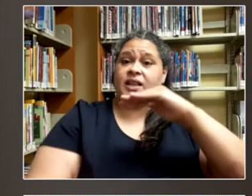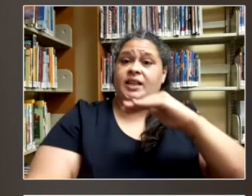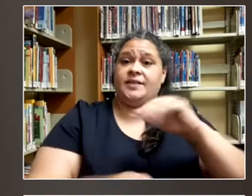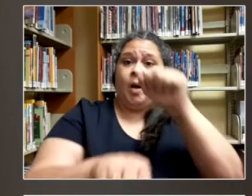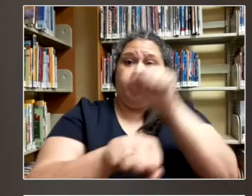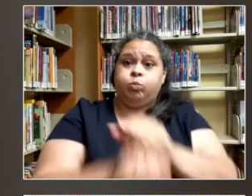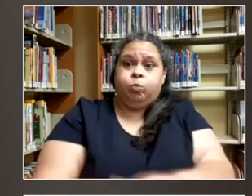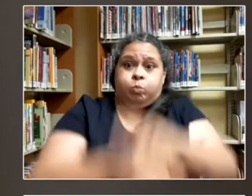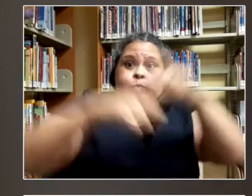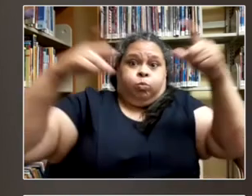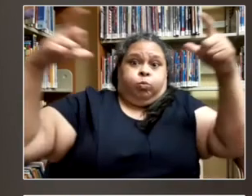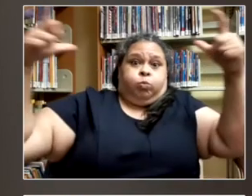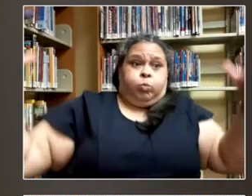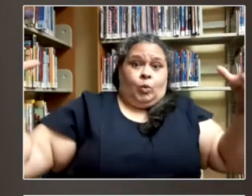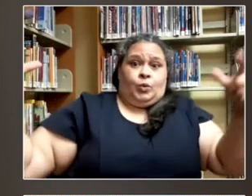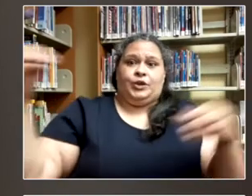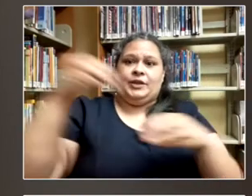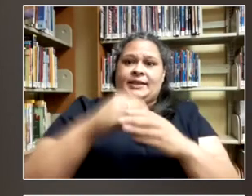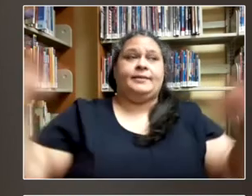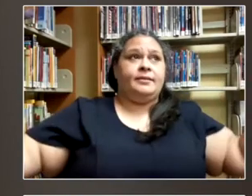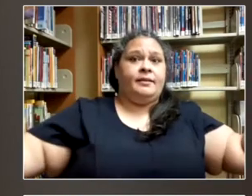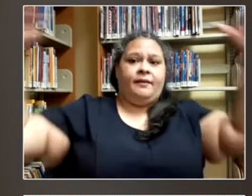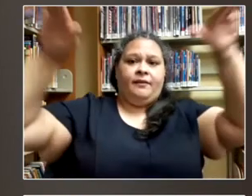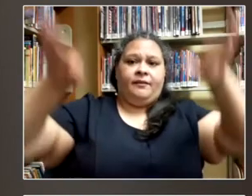through valleys into fields.